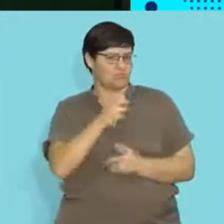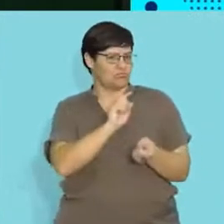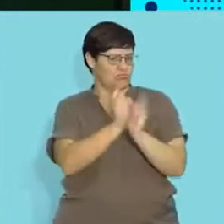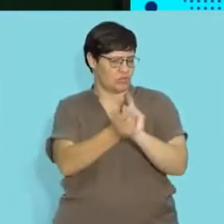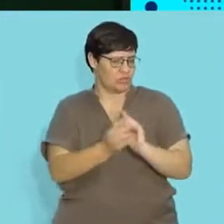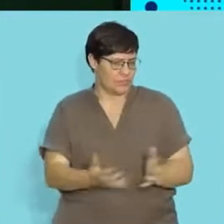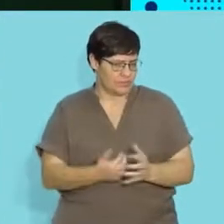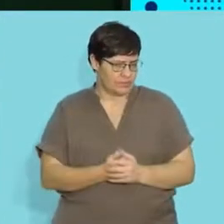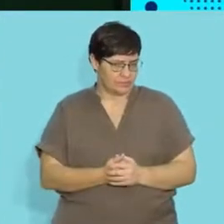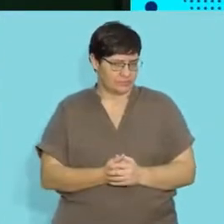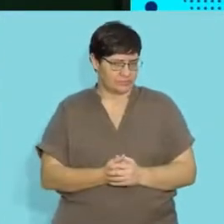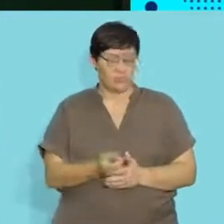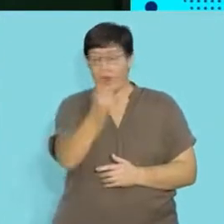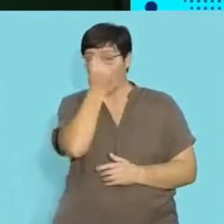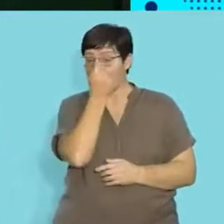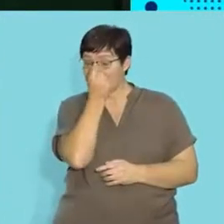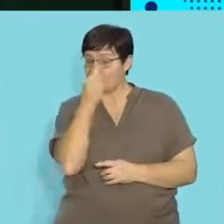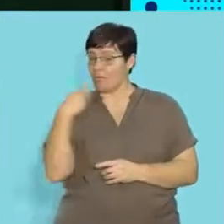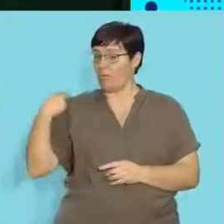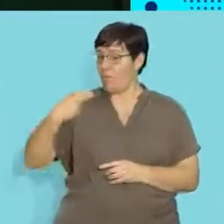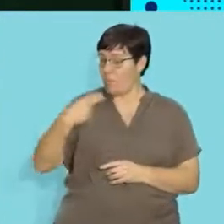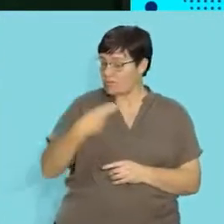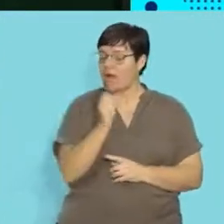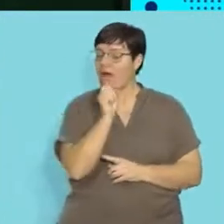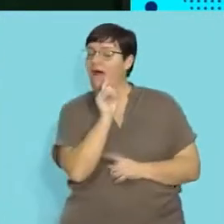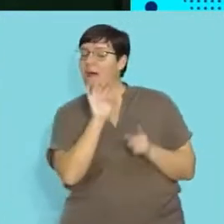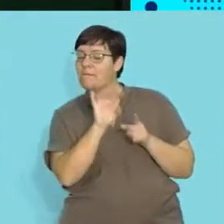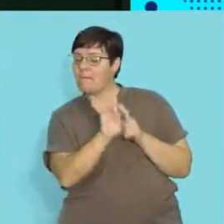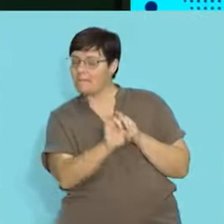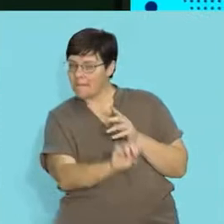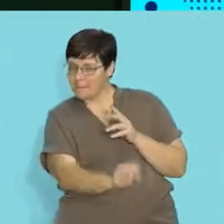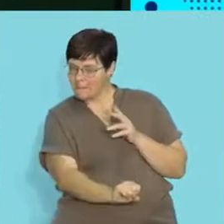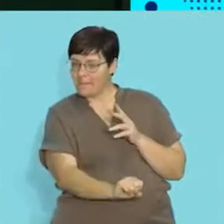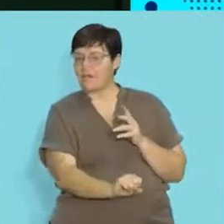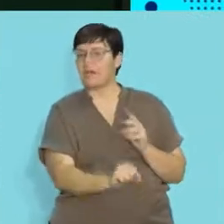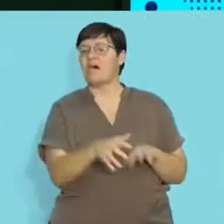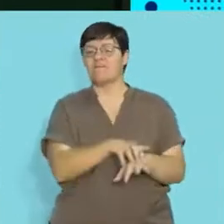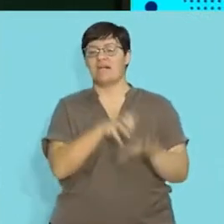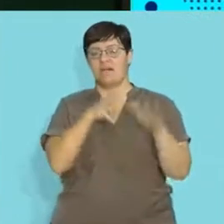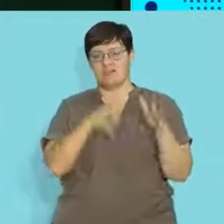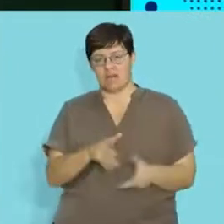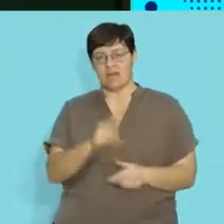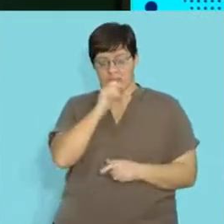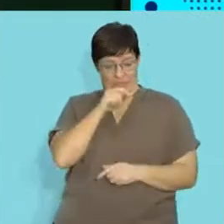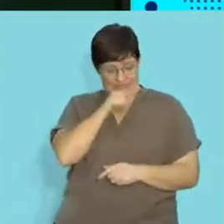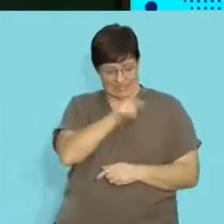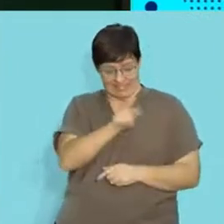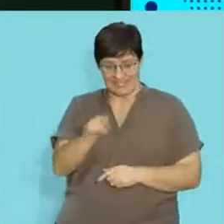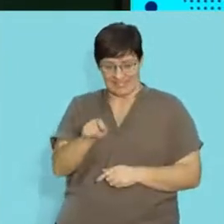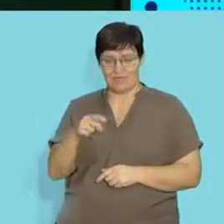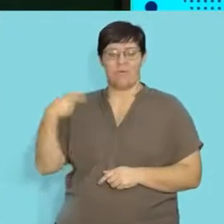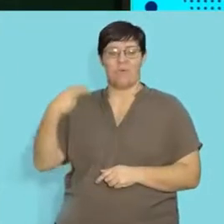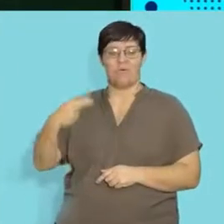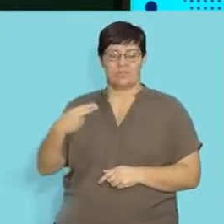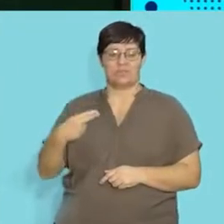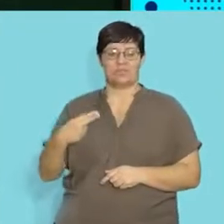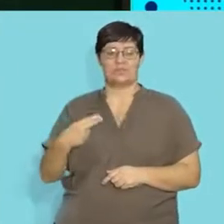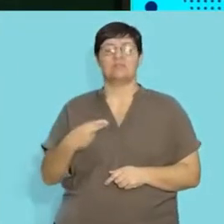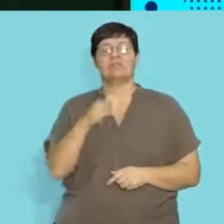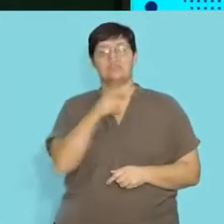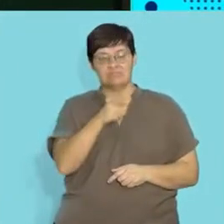fruits. Having understood the functions of these hormones over the years, farmers have been able to use these hormones